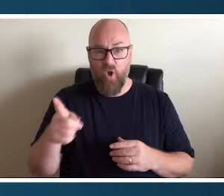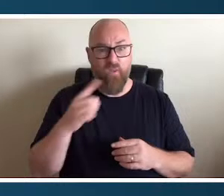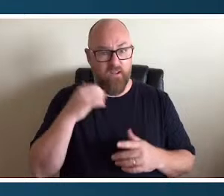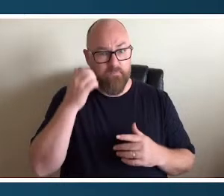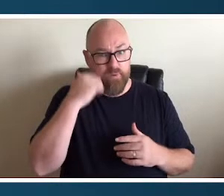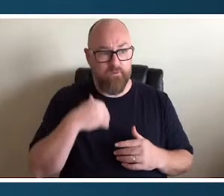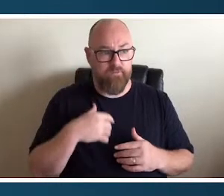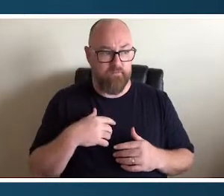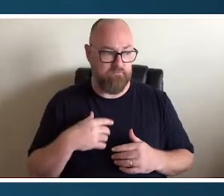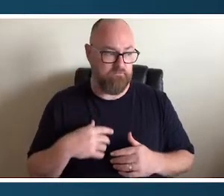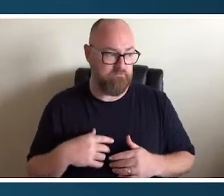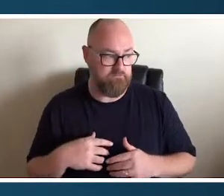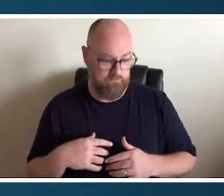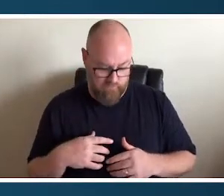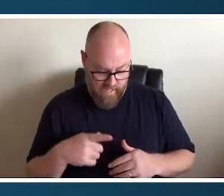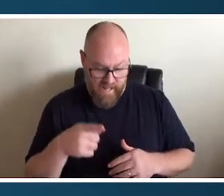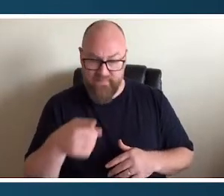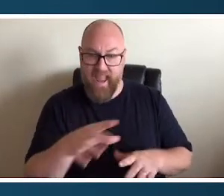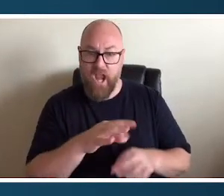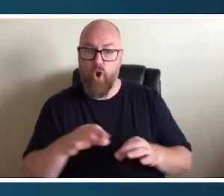to them not understanding